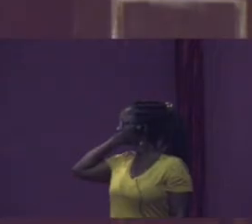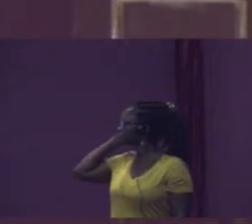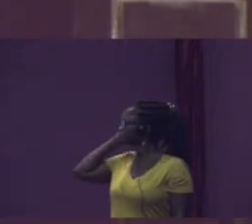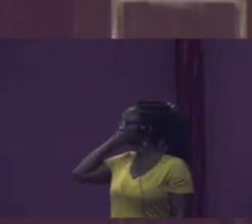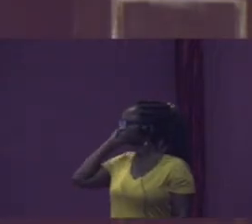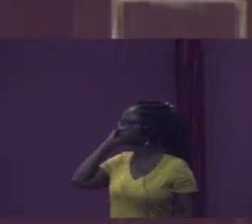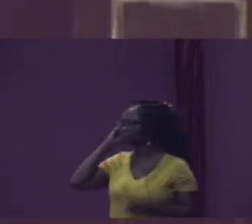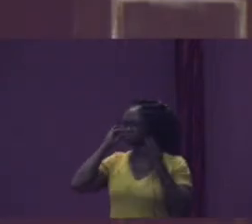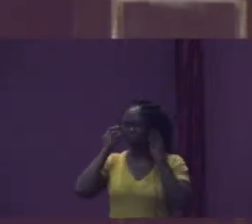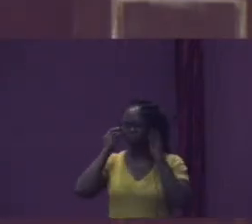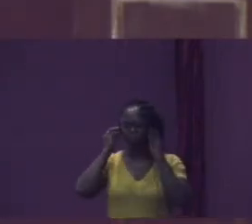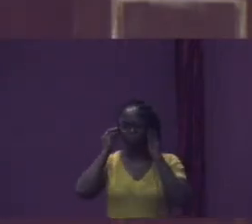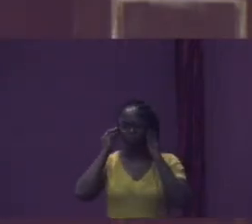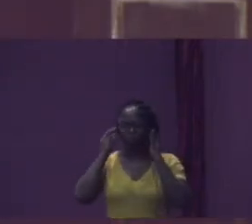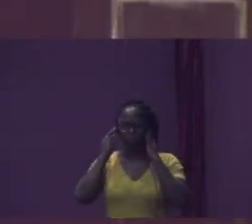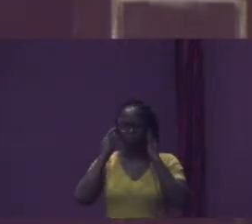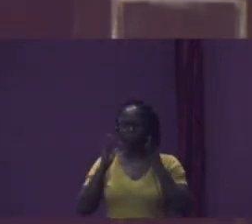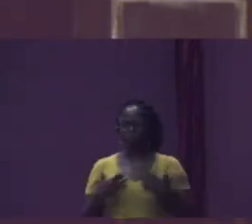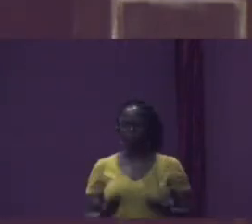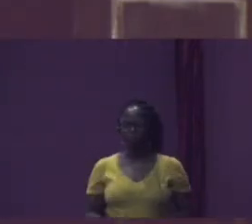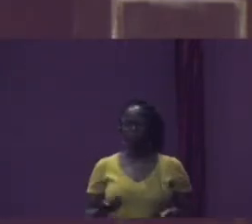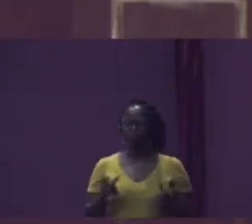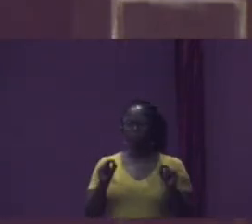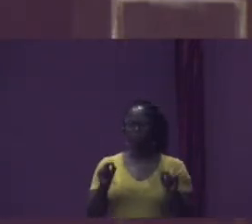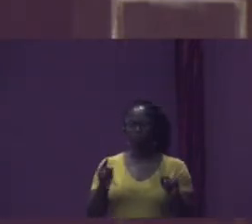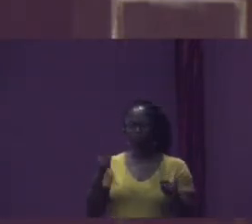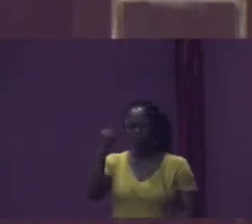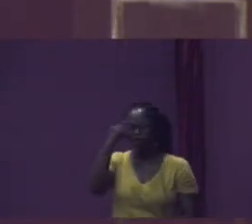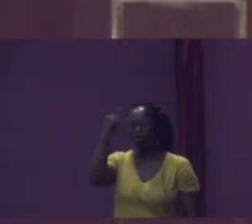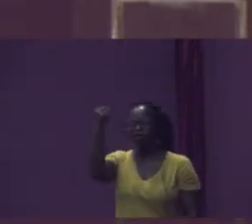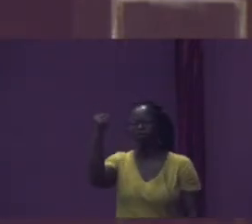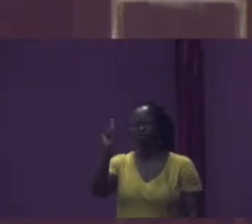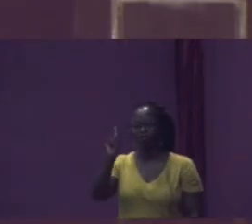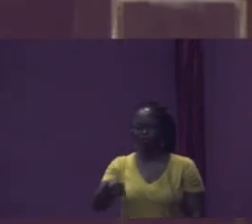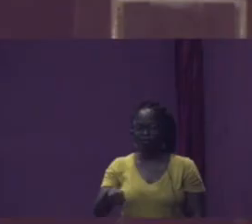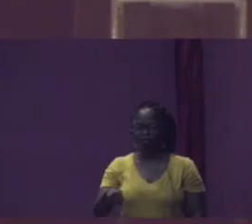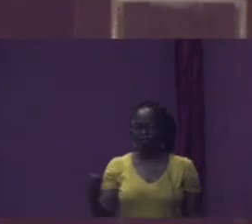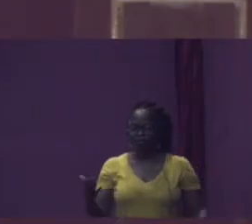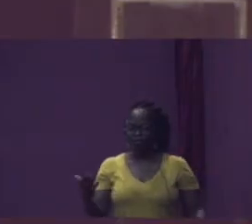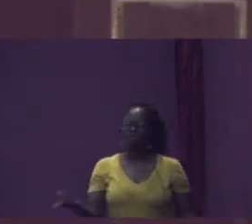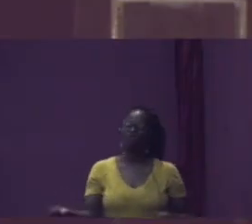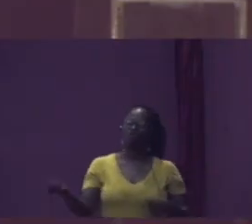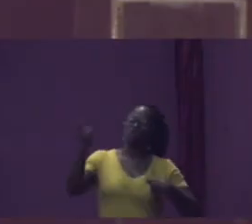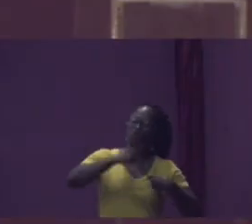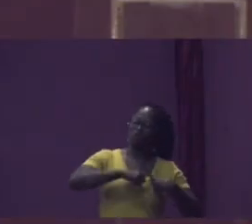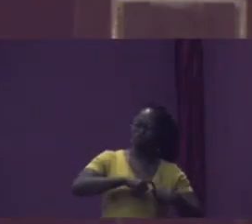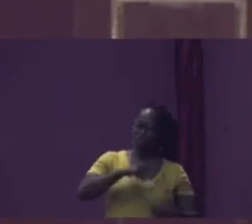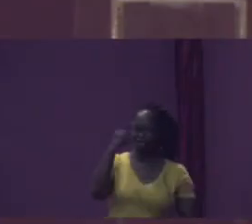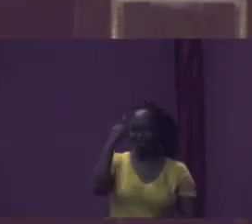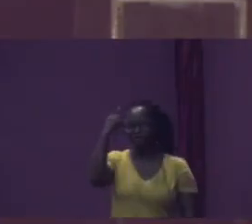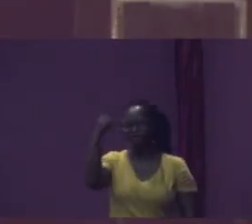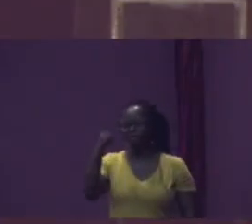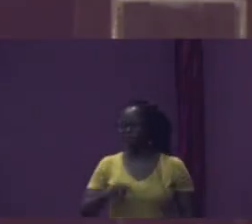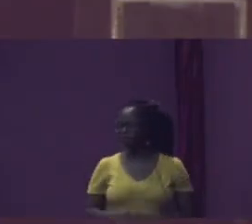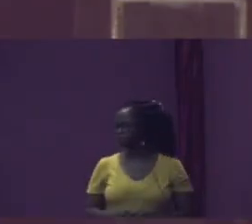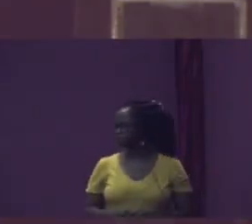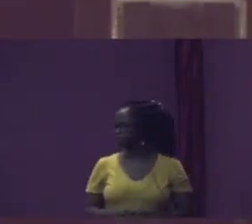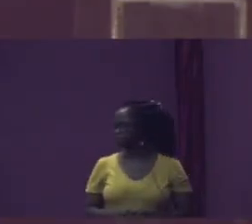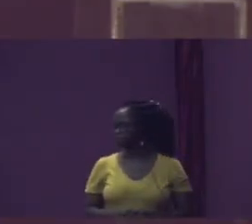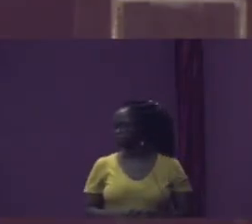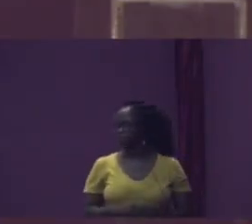And so this brings us back to the idea of too much too soon and too little too late. So these are 2